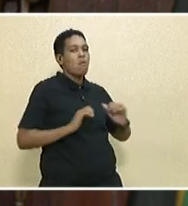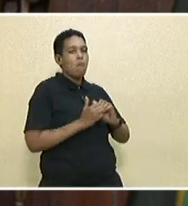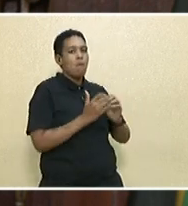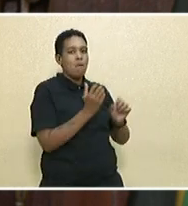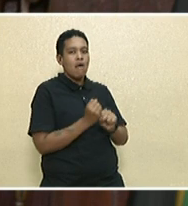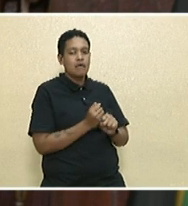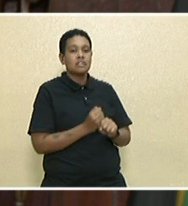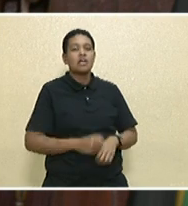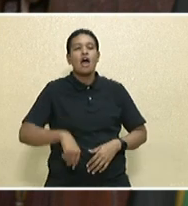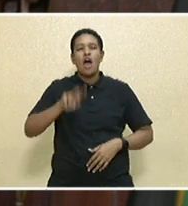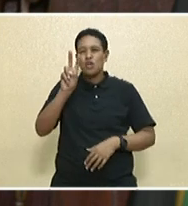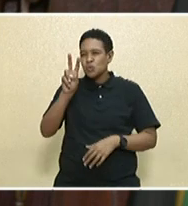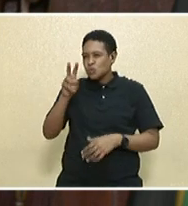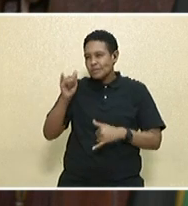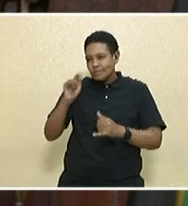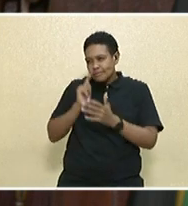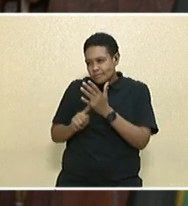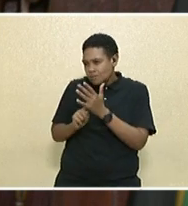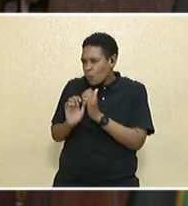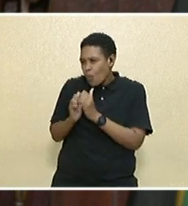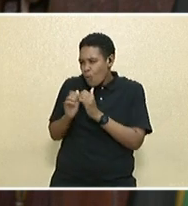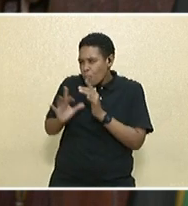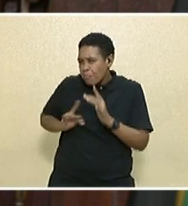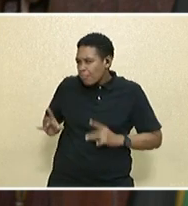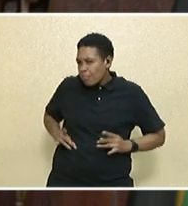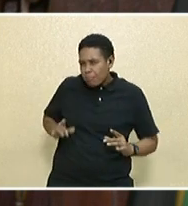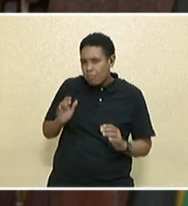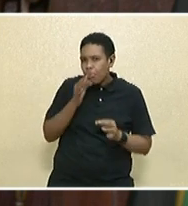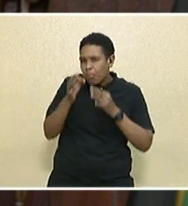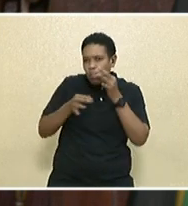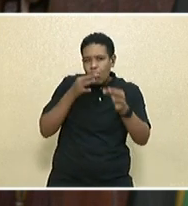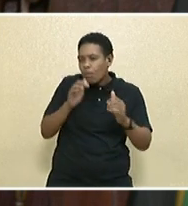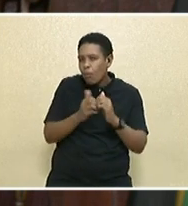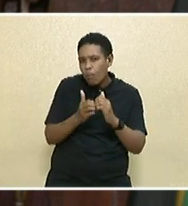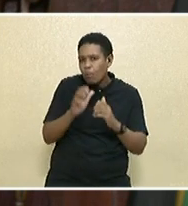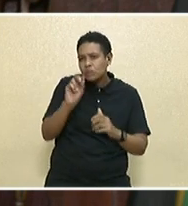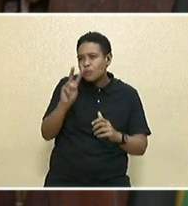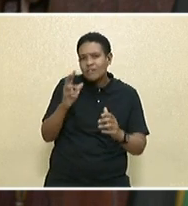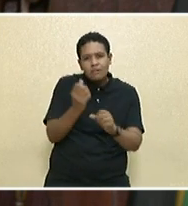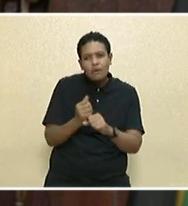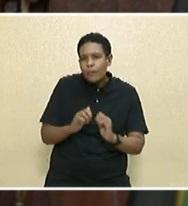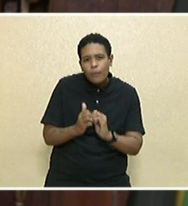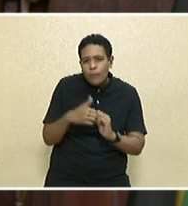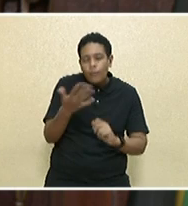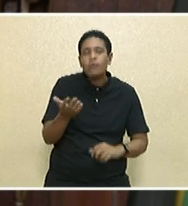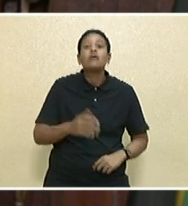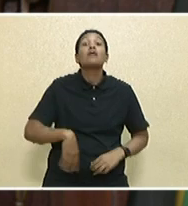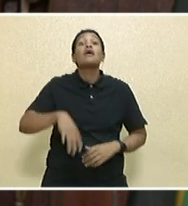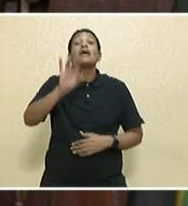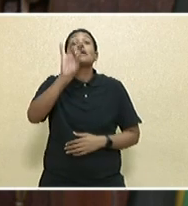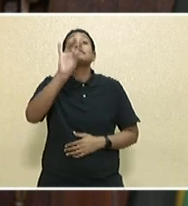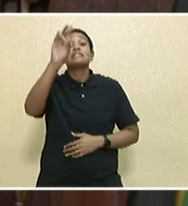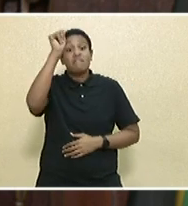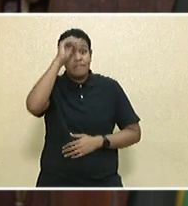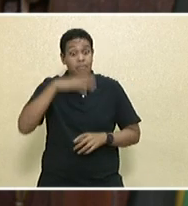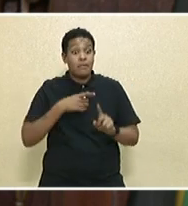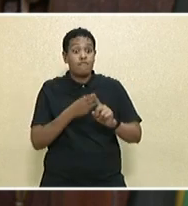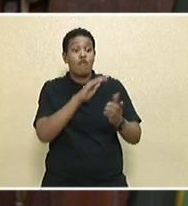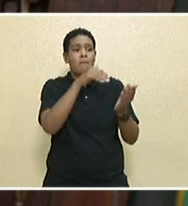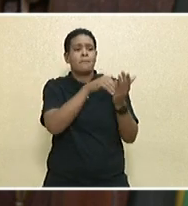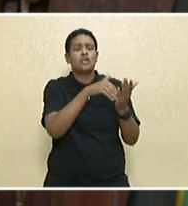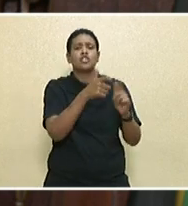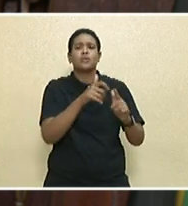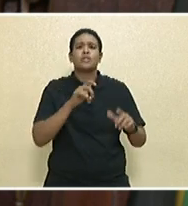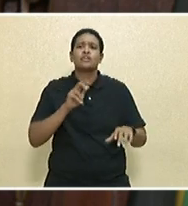are under investigation. The new cases are as follows: an 87-year-old male from Manchester with a travel